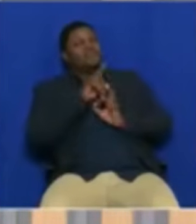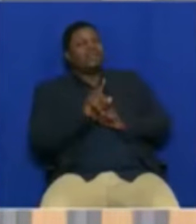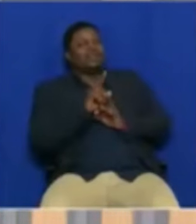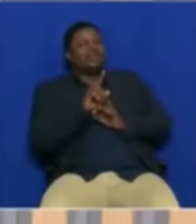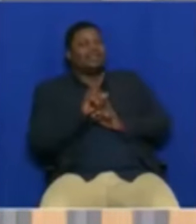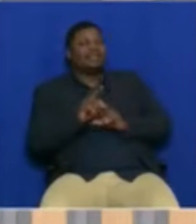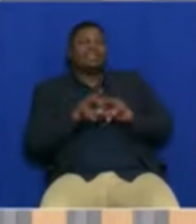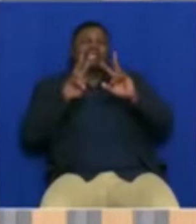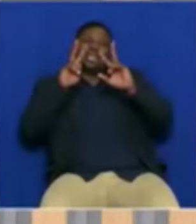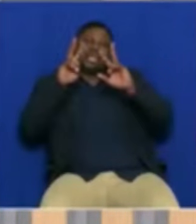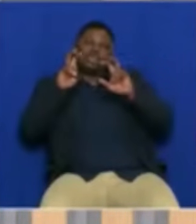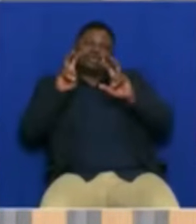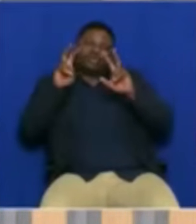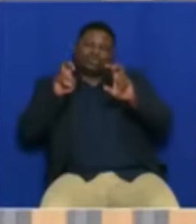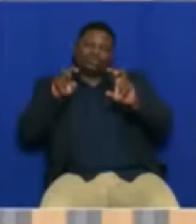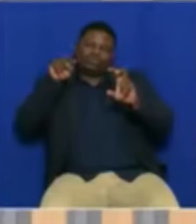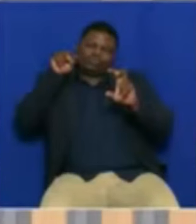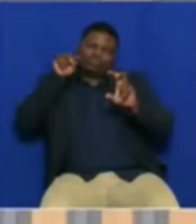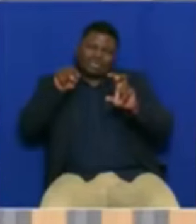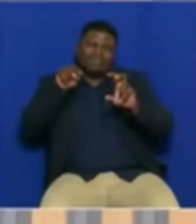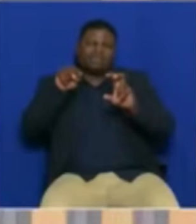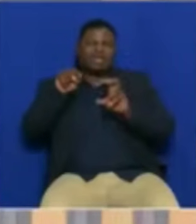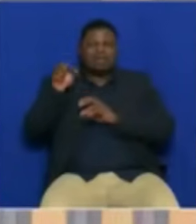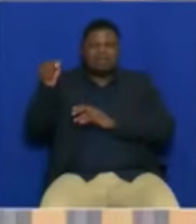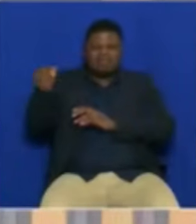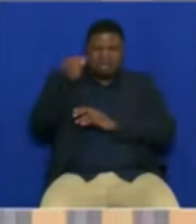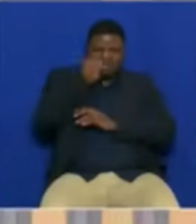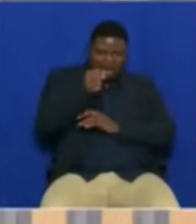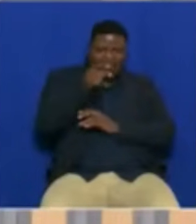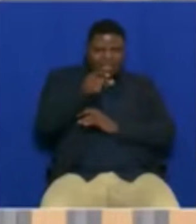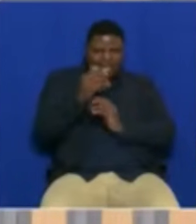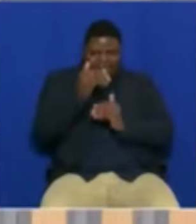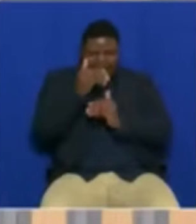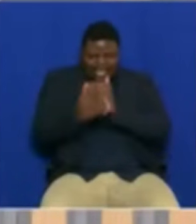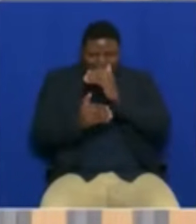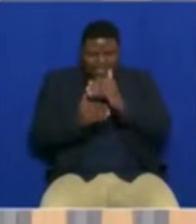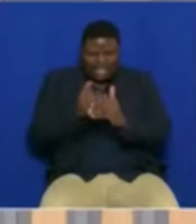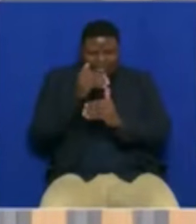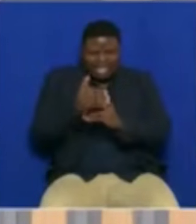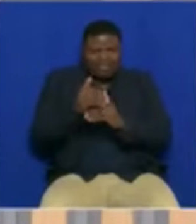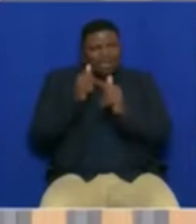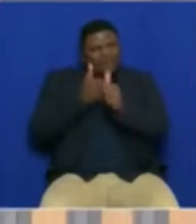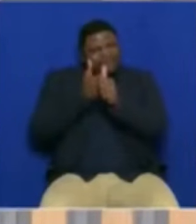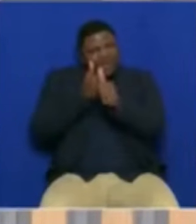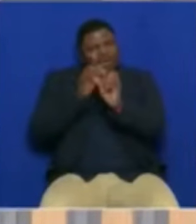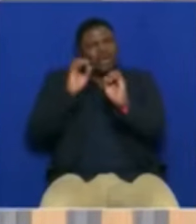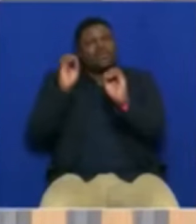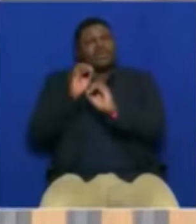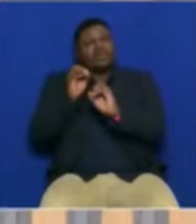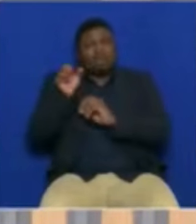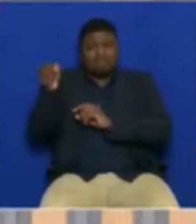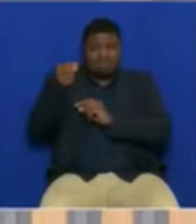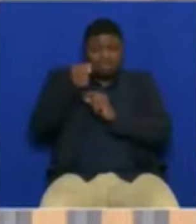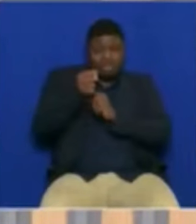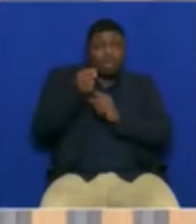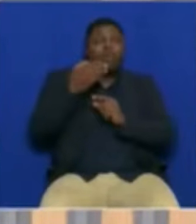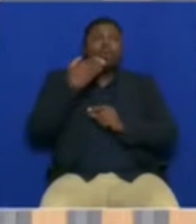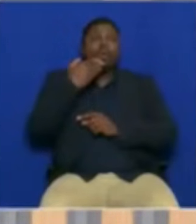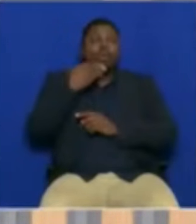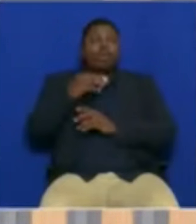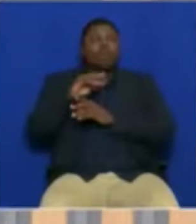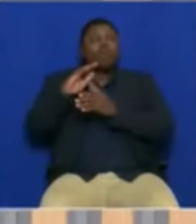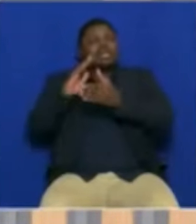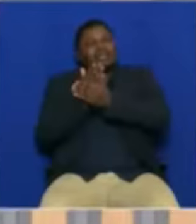allegedly improper appointment of Ms. Mokwele is similar to the vetting issues that you